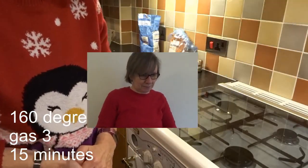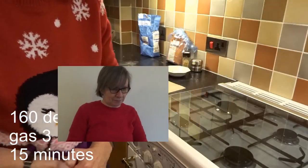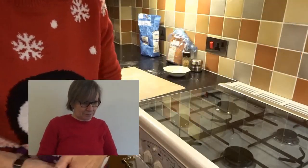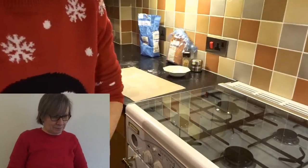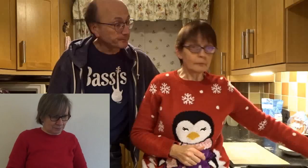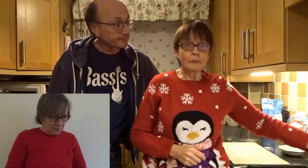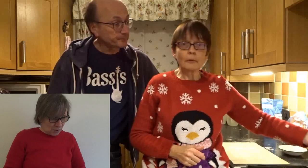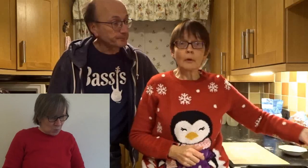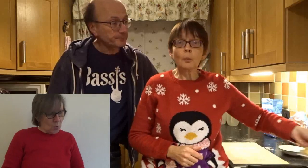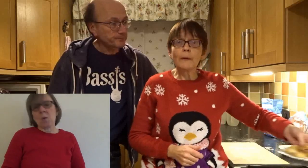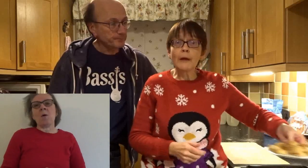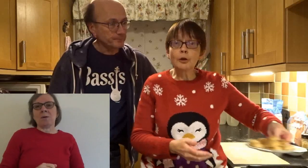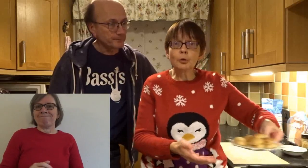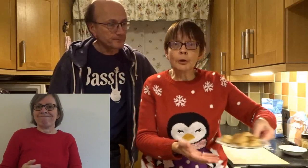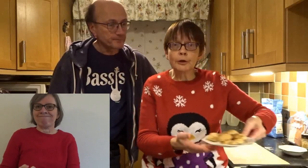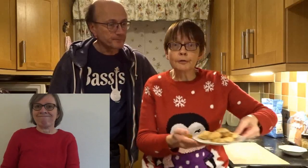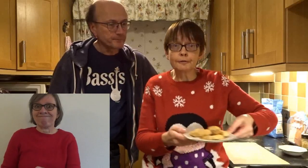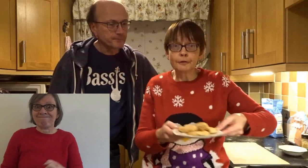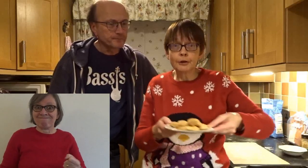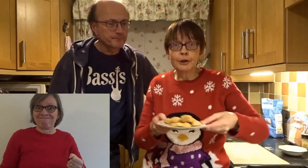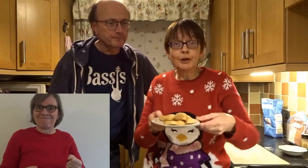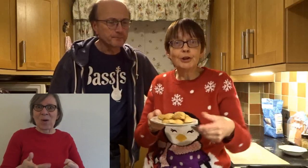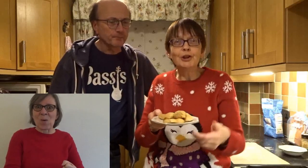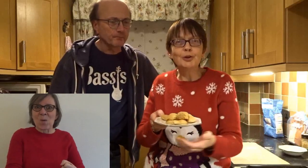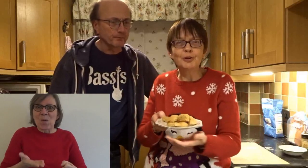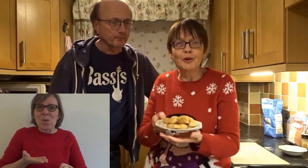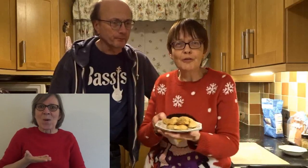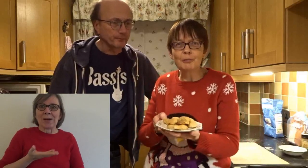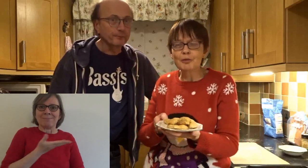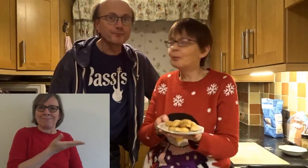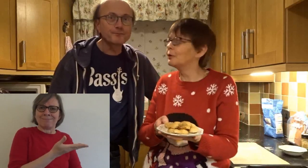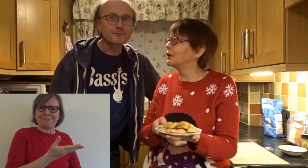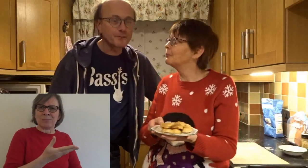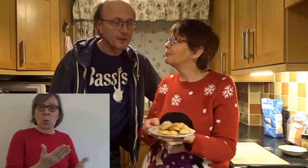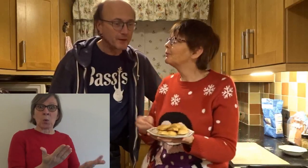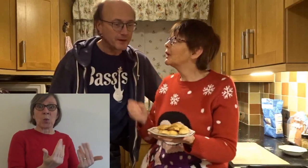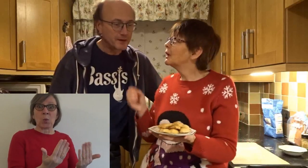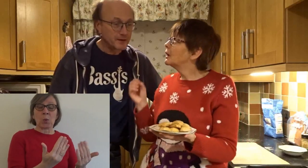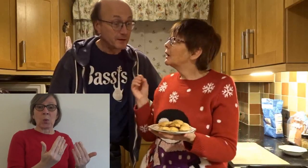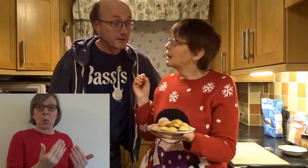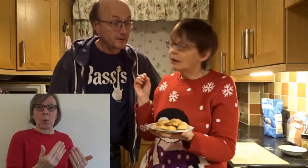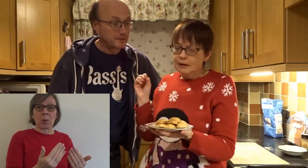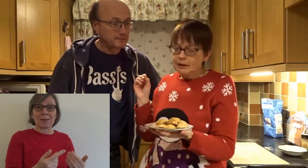Okay? When they're cool enough, you could offer them to somebody.